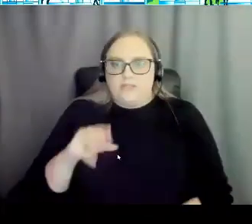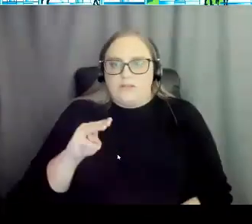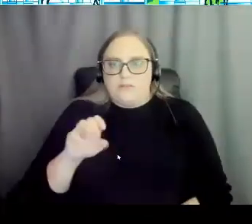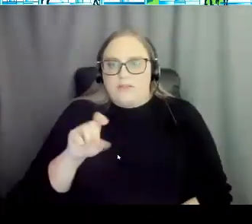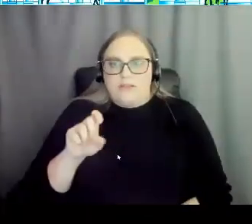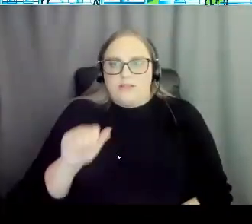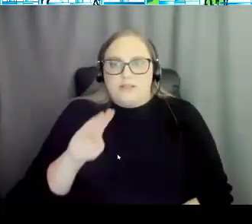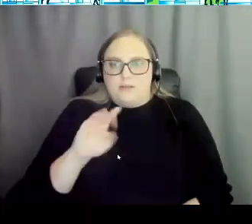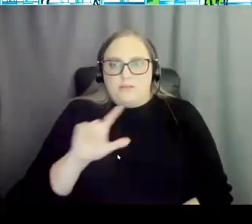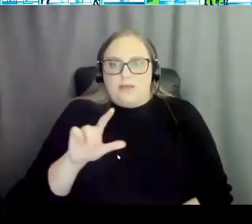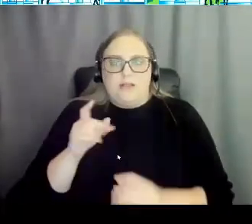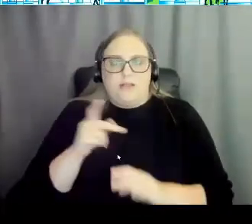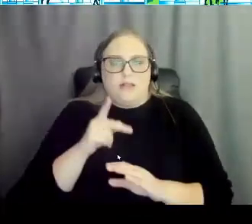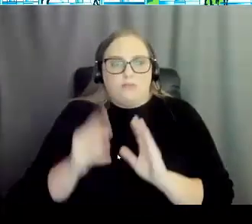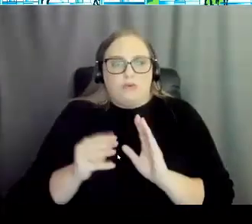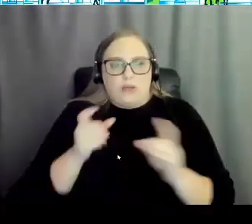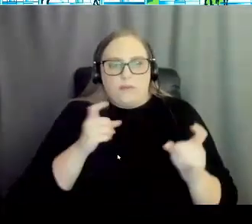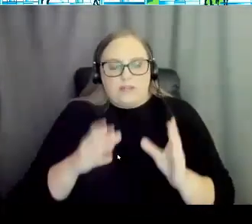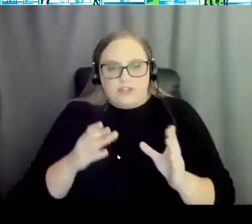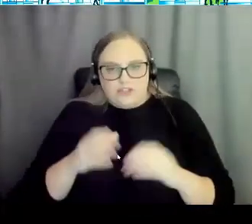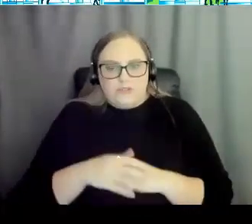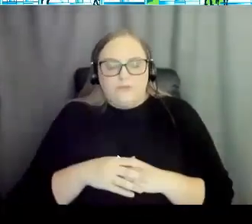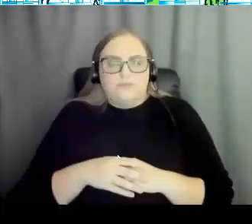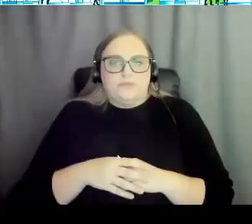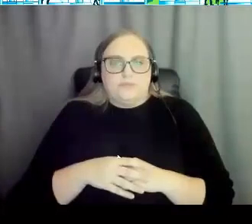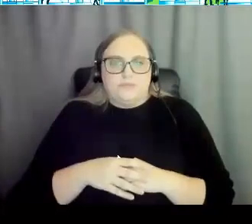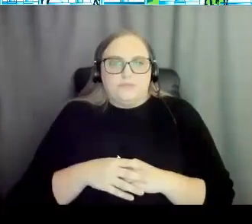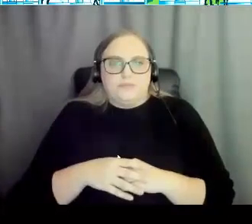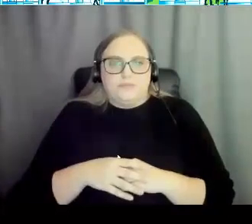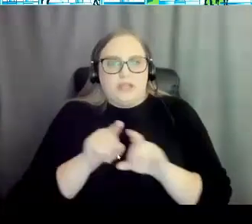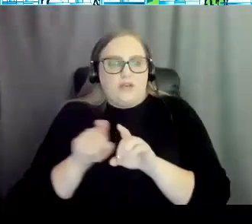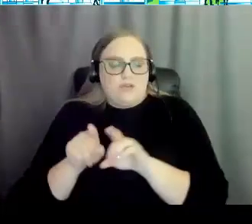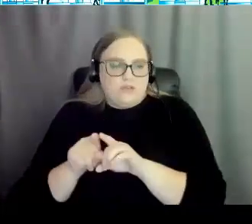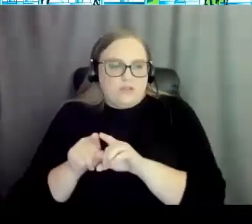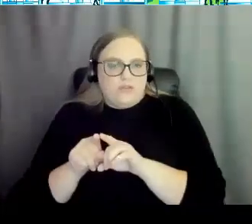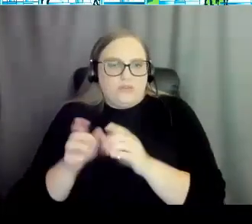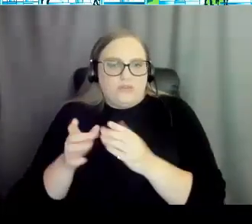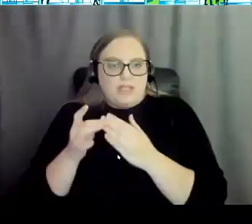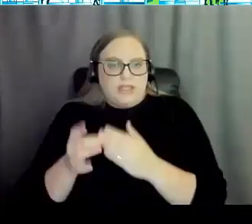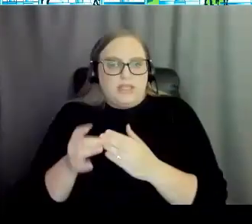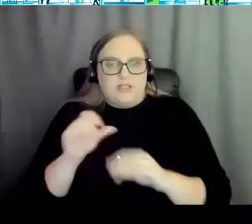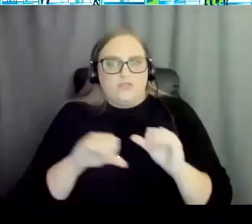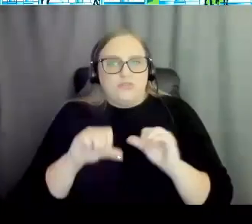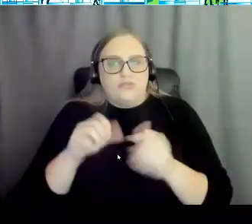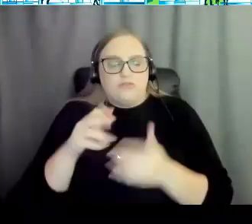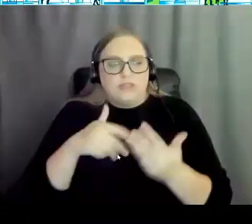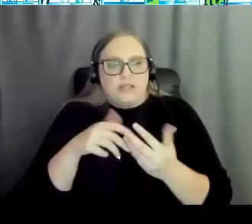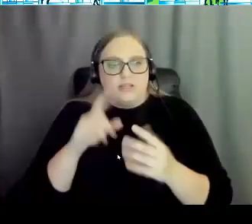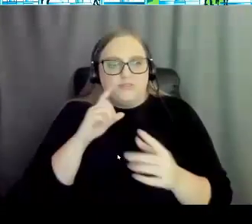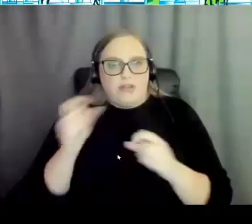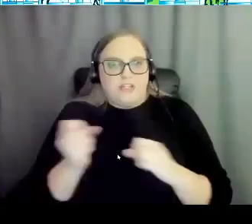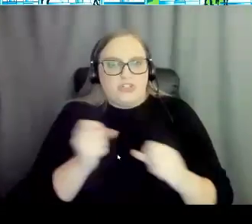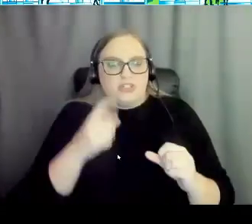program manager for the consent-based siting team. I also lead the social science strategy for